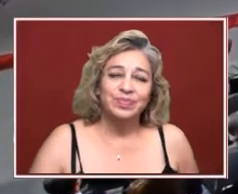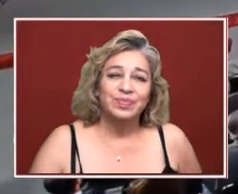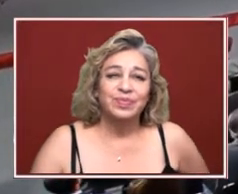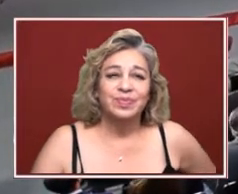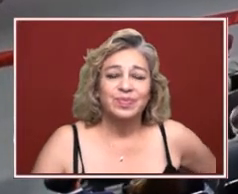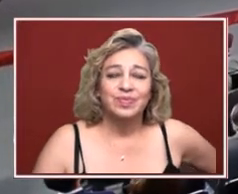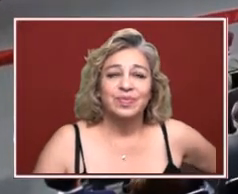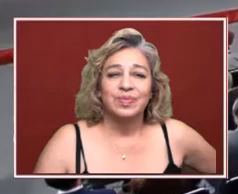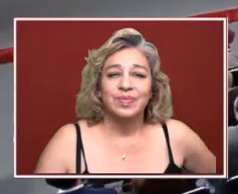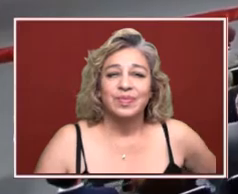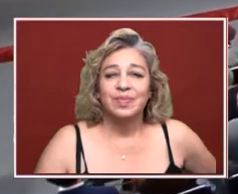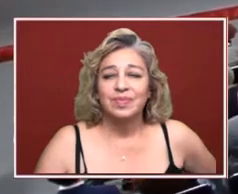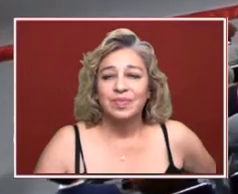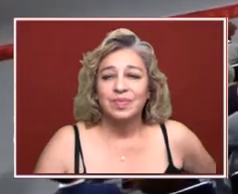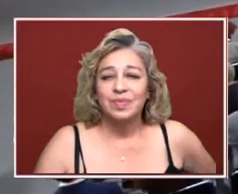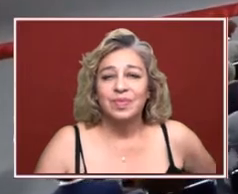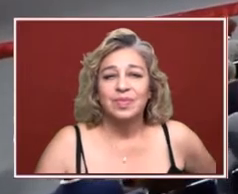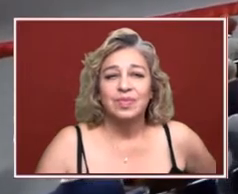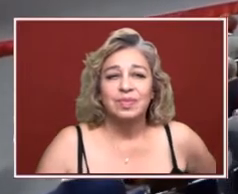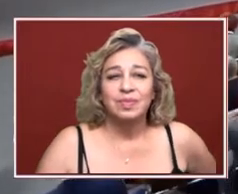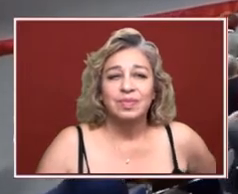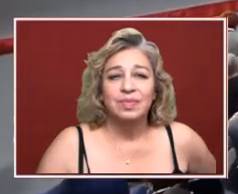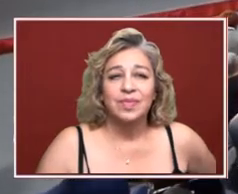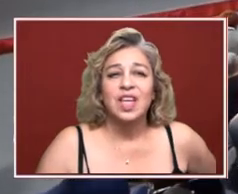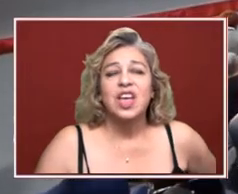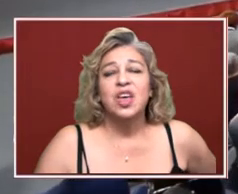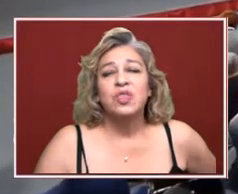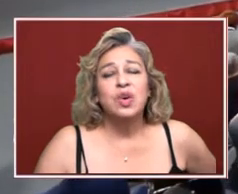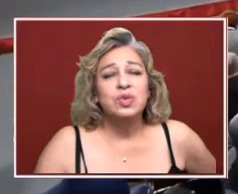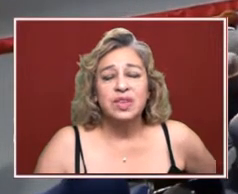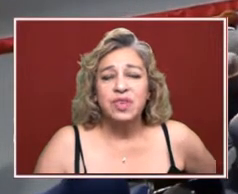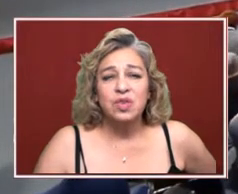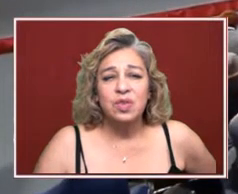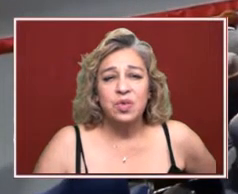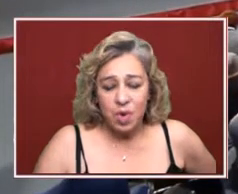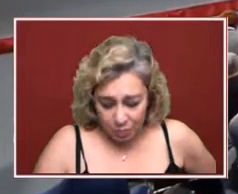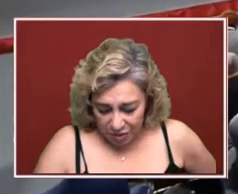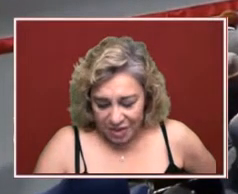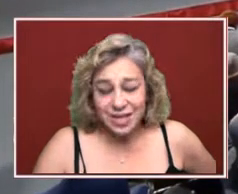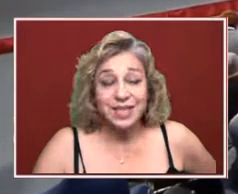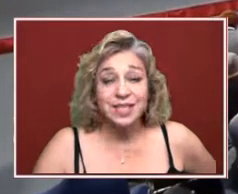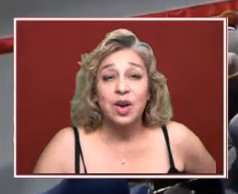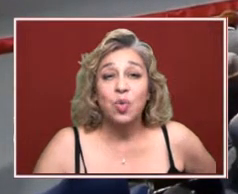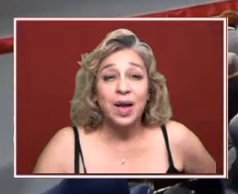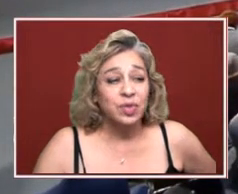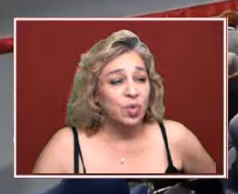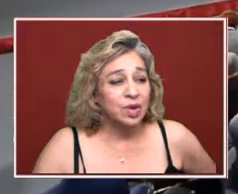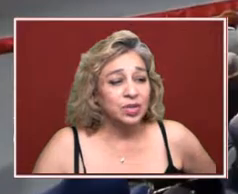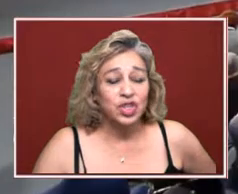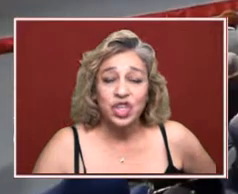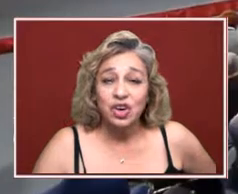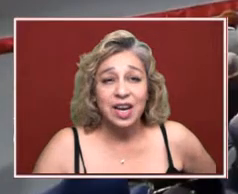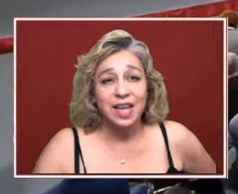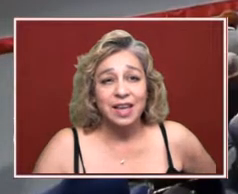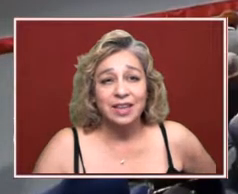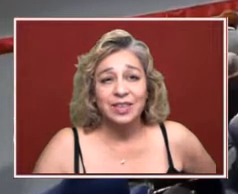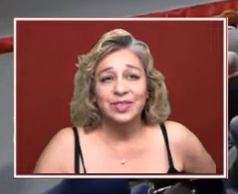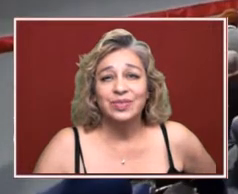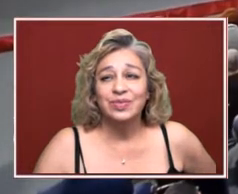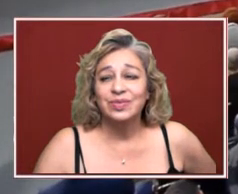nos representan en el mundo, seguramente. Those of you that represent us around the world,